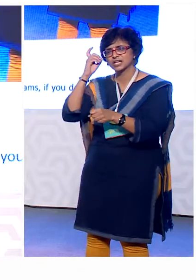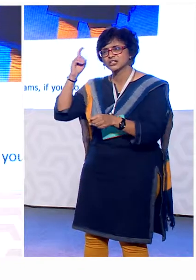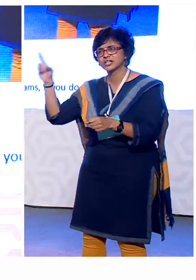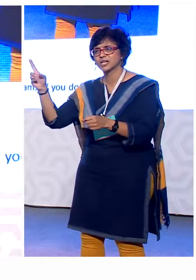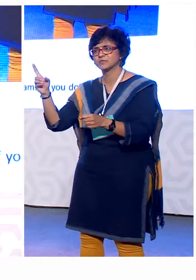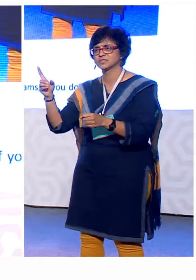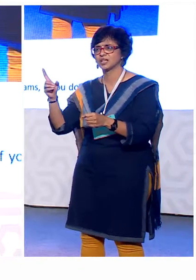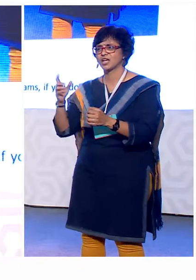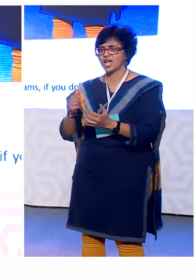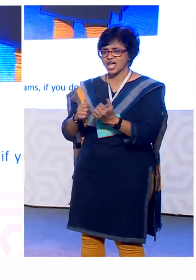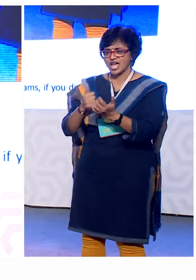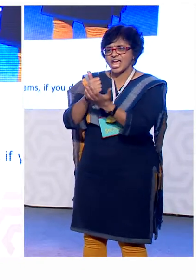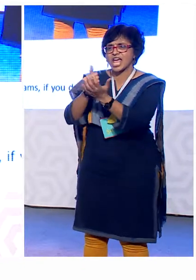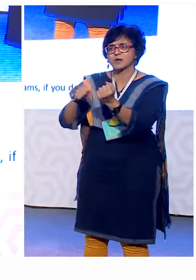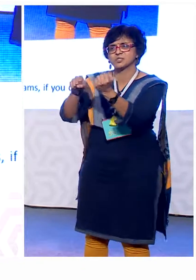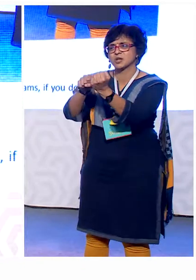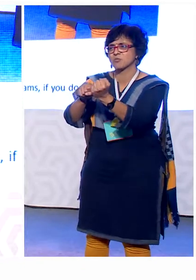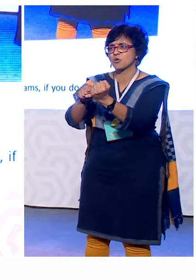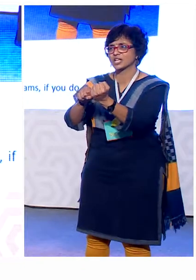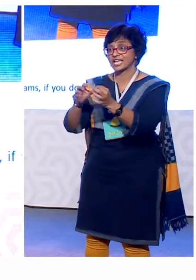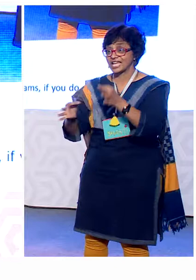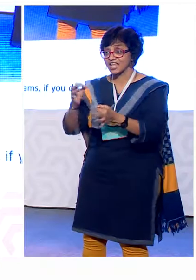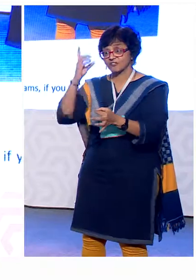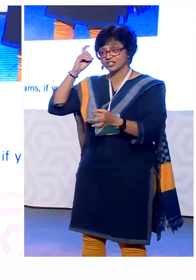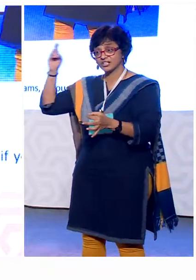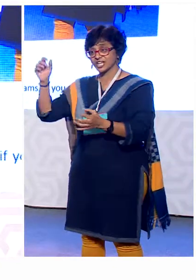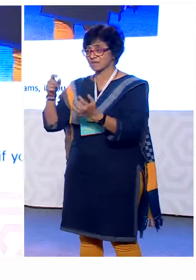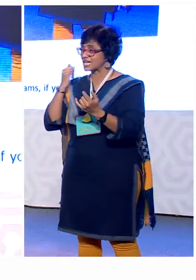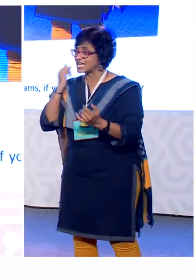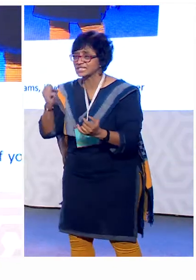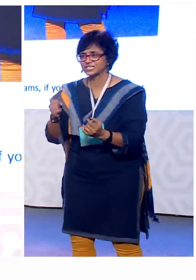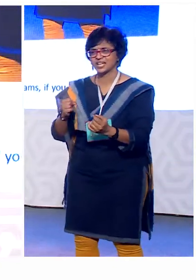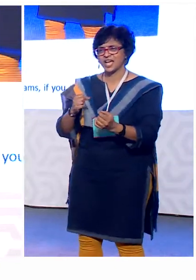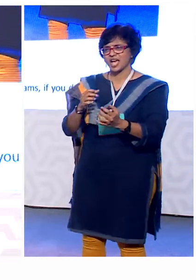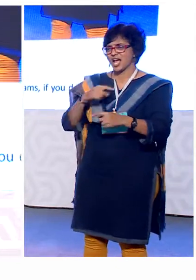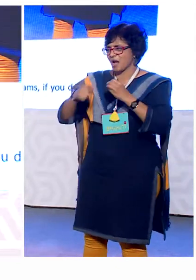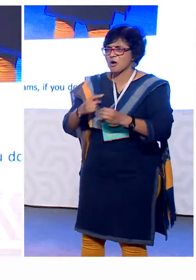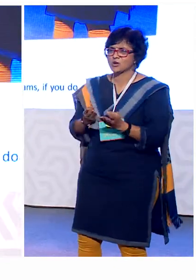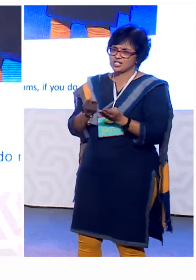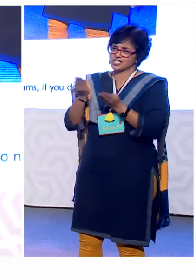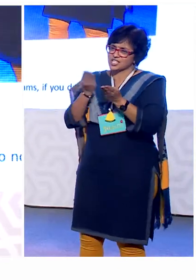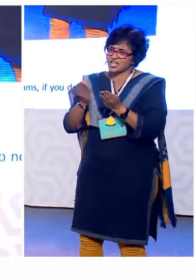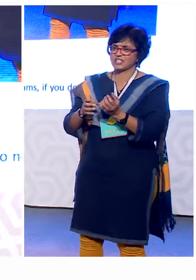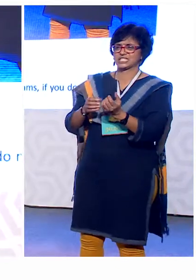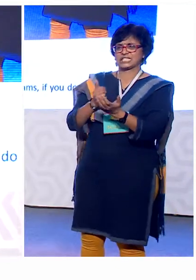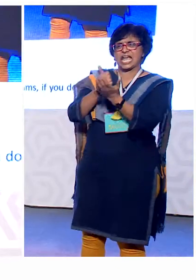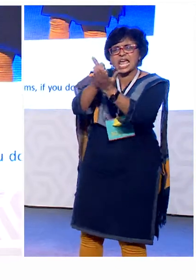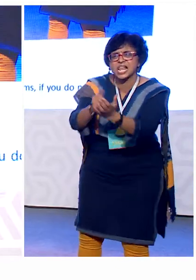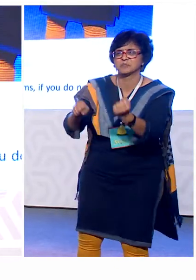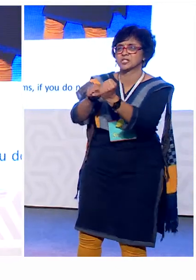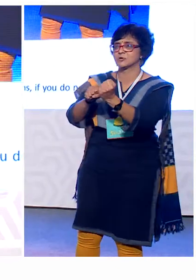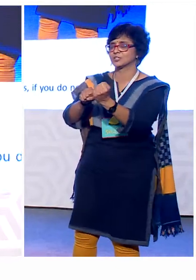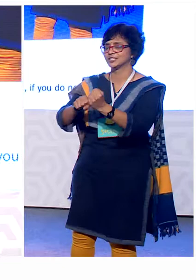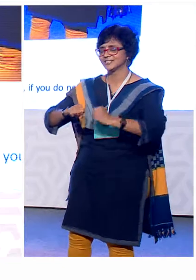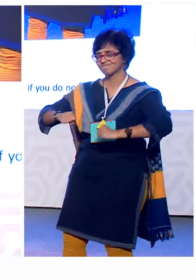different. You can have it, you will have it, you must have it, because that's the thing, the fulfillment of those dreams that actually makes you get up every